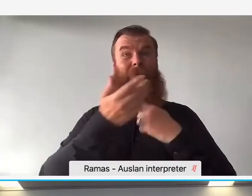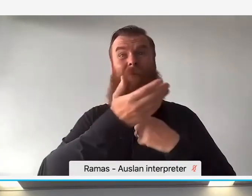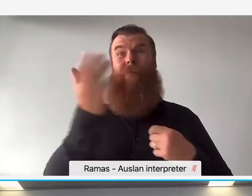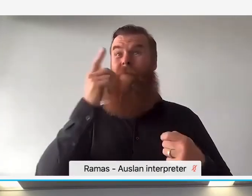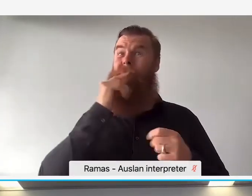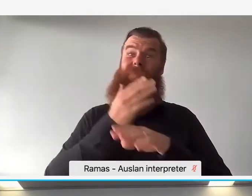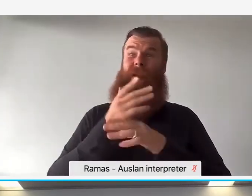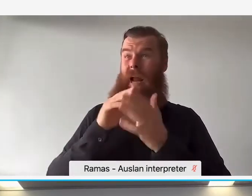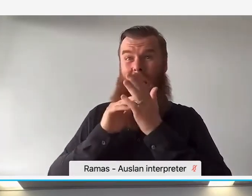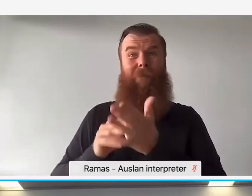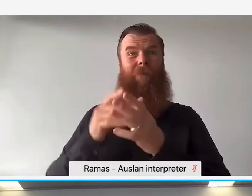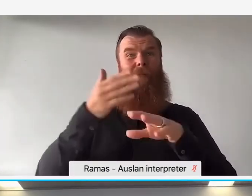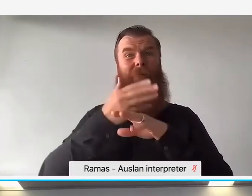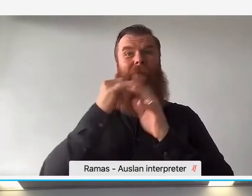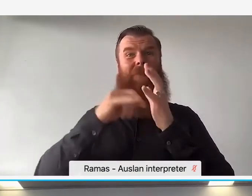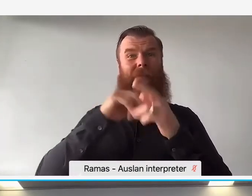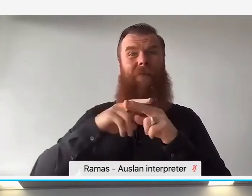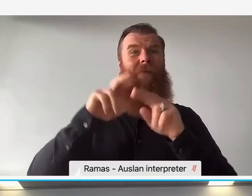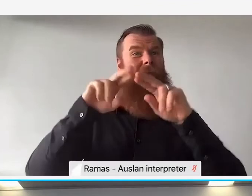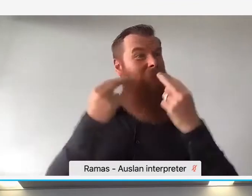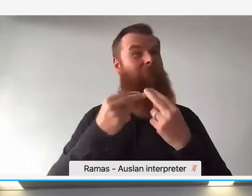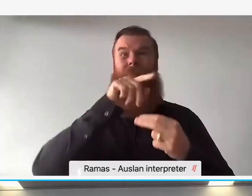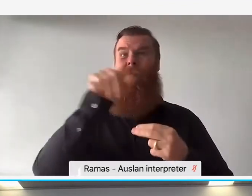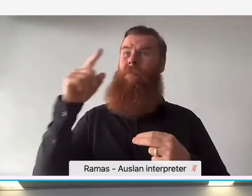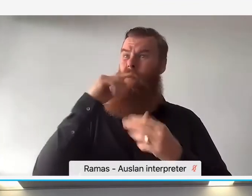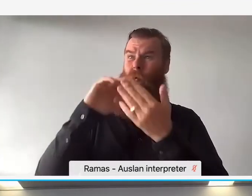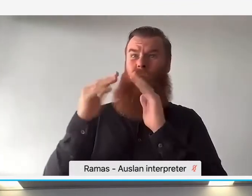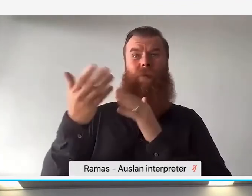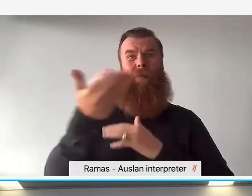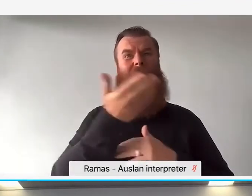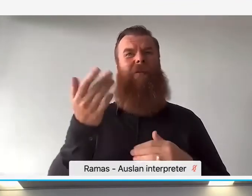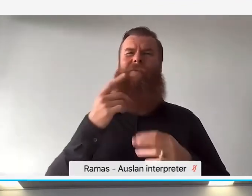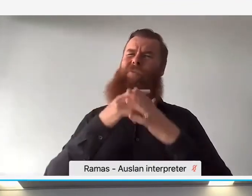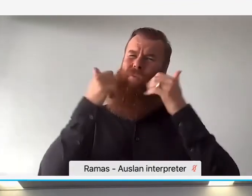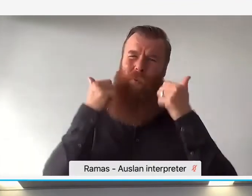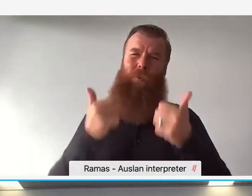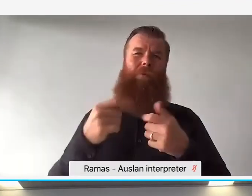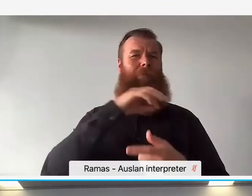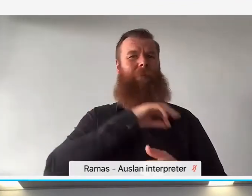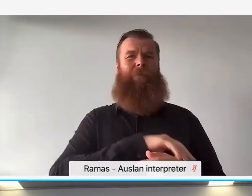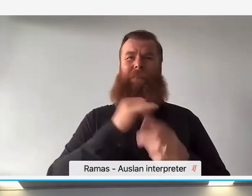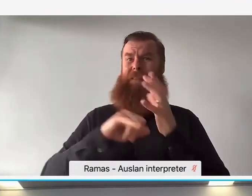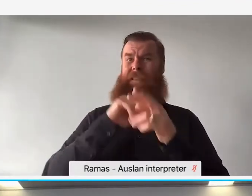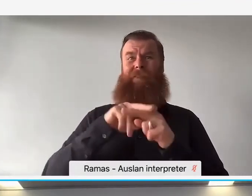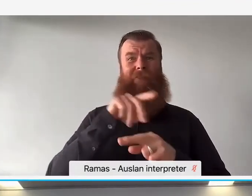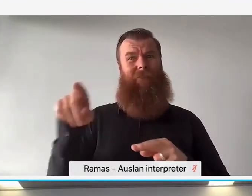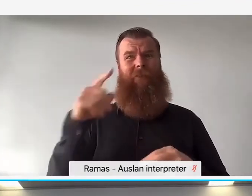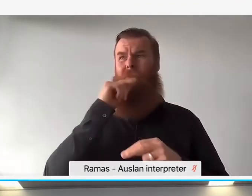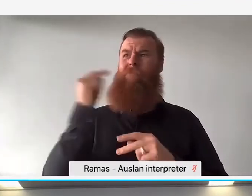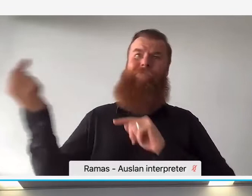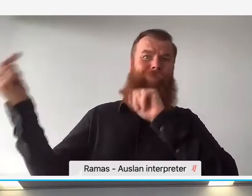communities, there's an important net skill gain for workers and Pacific nations in working in aged care settings in